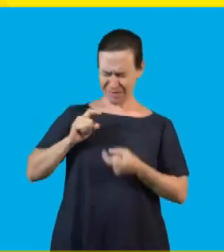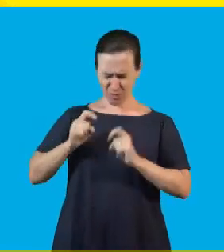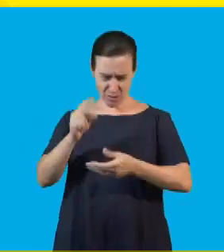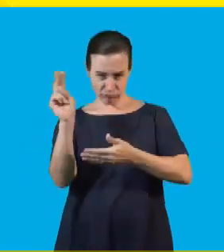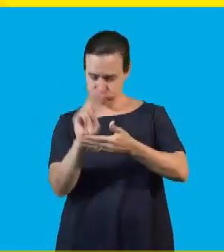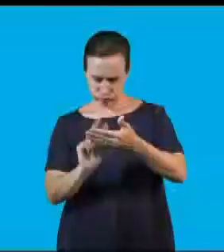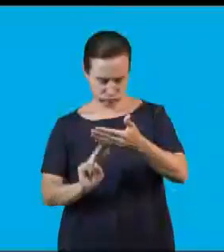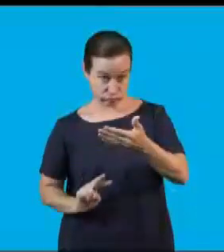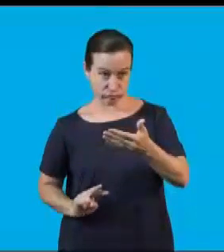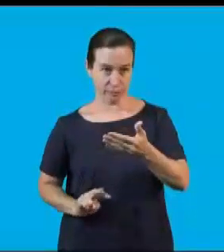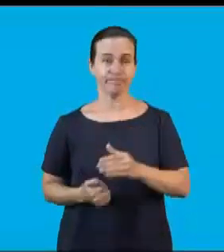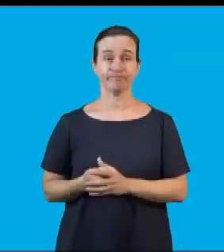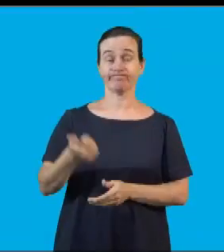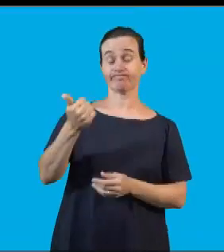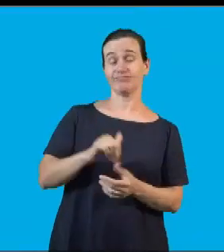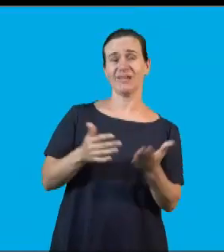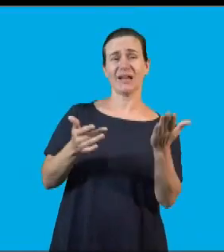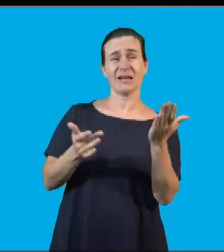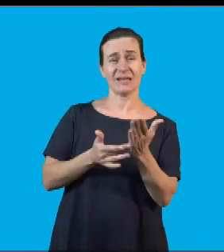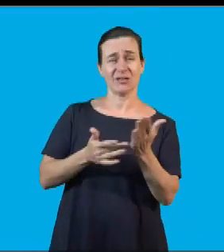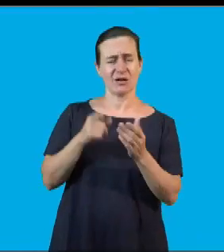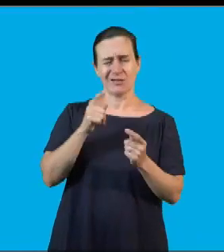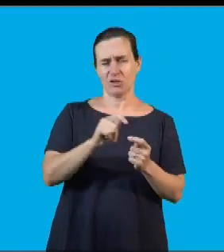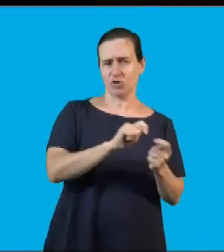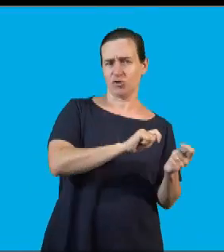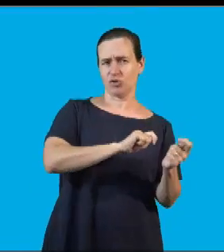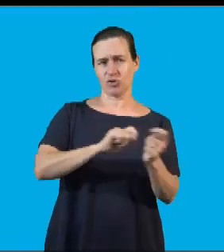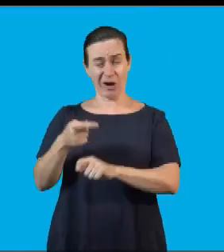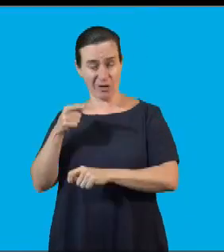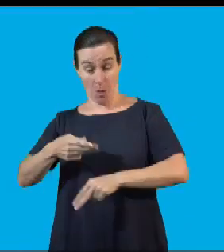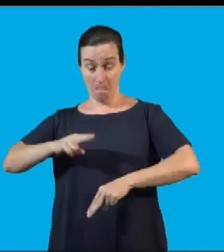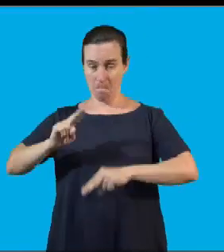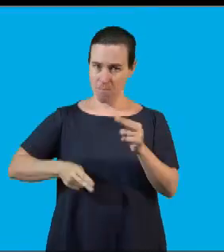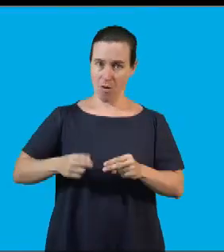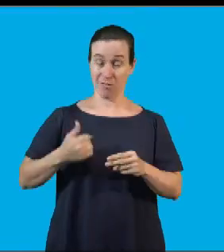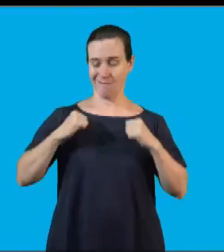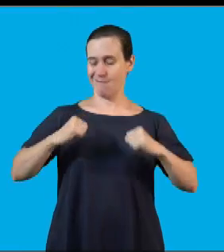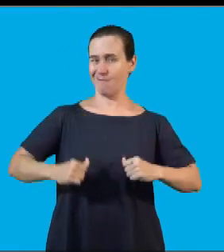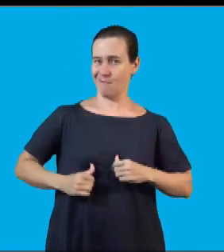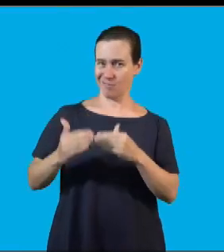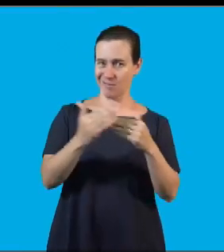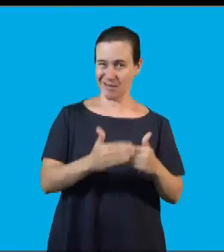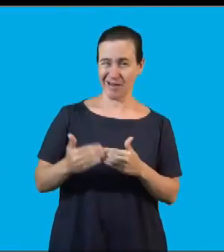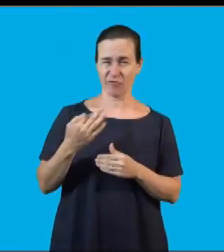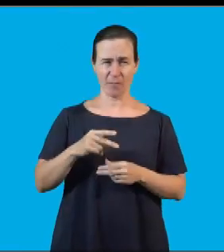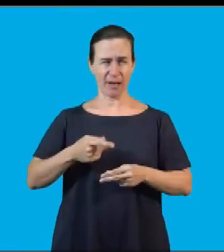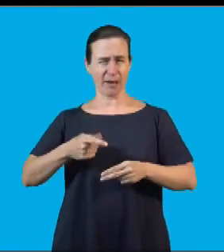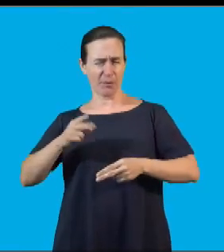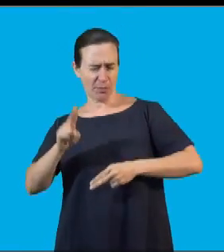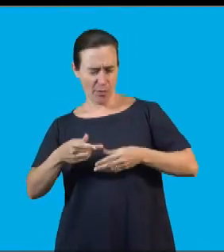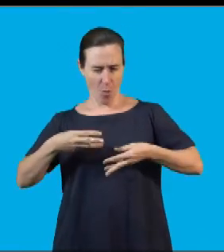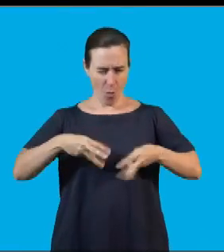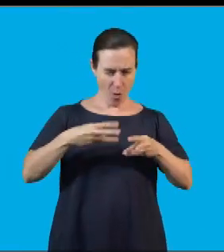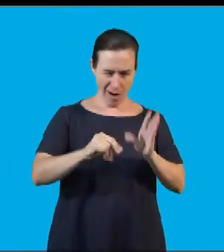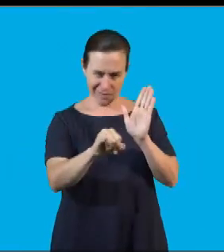through the text. Technology has dramatically altered the landscape of modern healthcare. From advanced